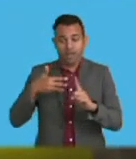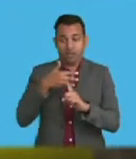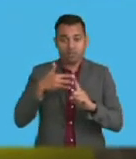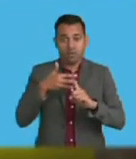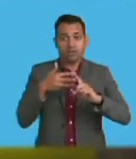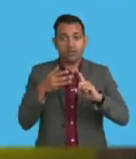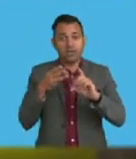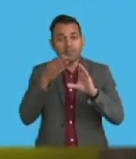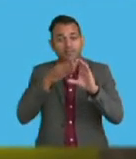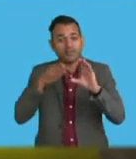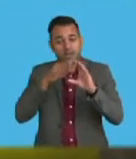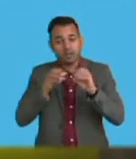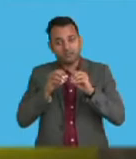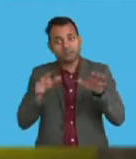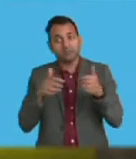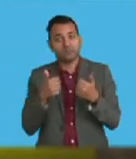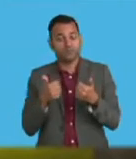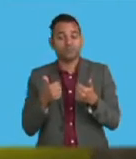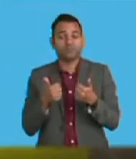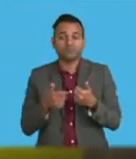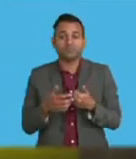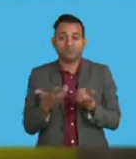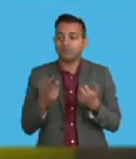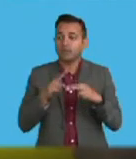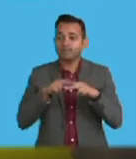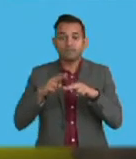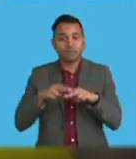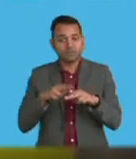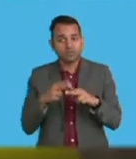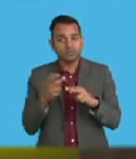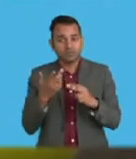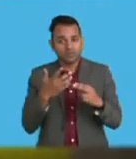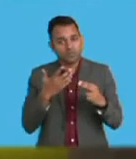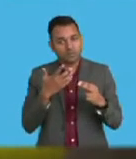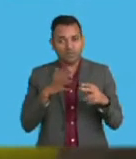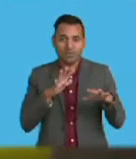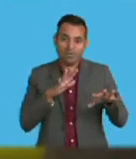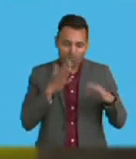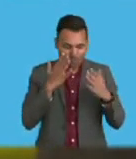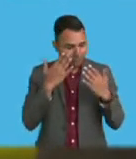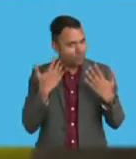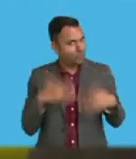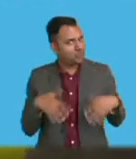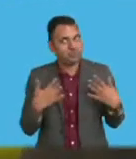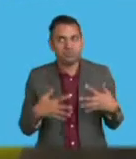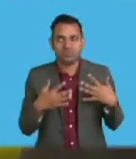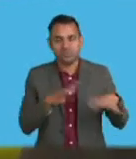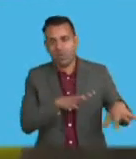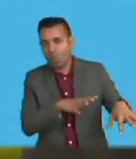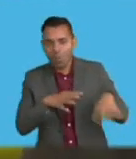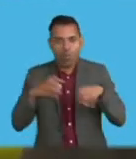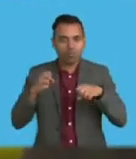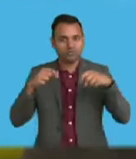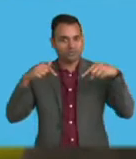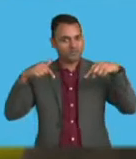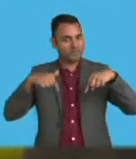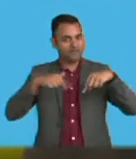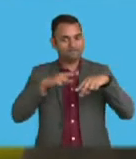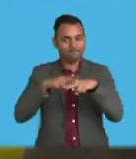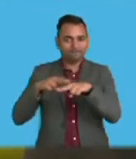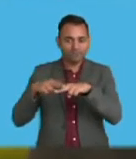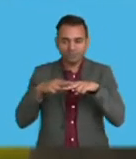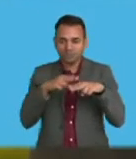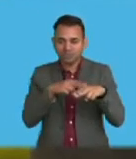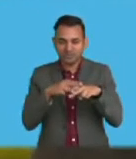Speaker, Fiji had the honour of hosting the ABU, 4th Asian Pacific